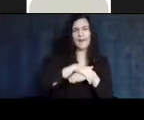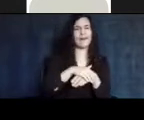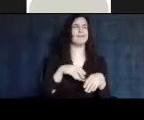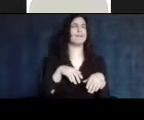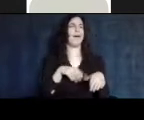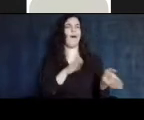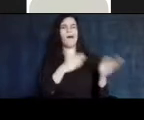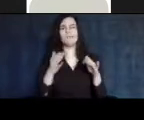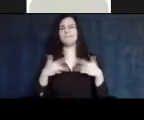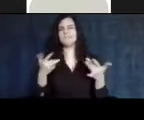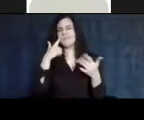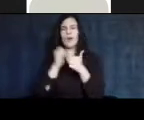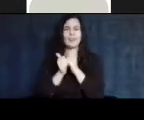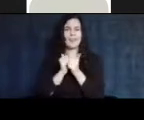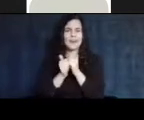athletic events,